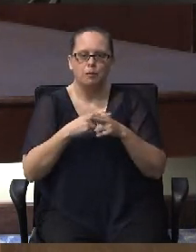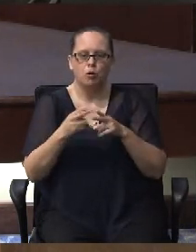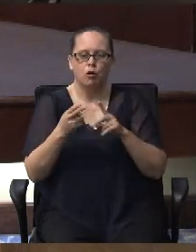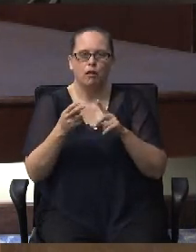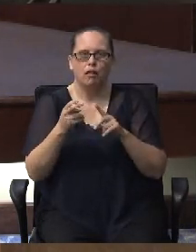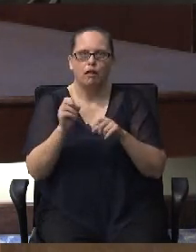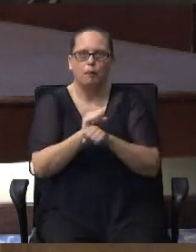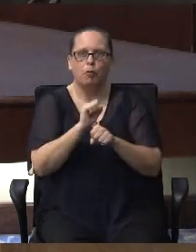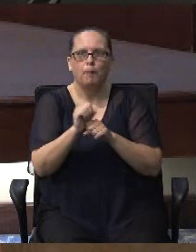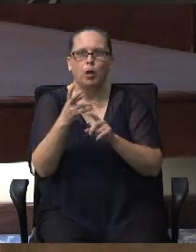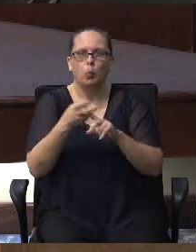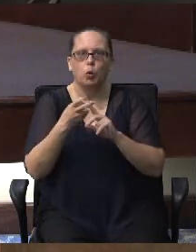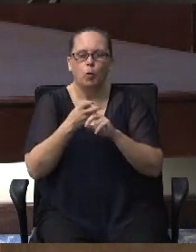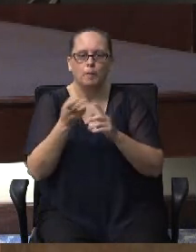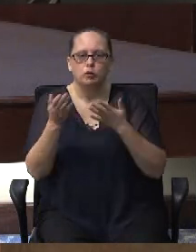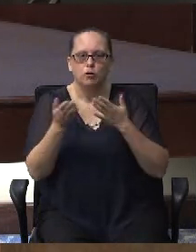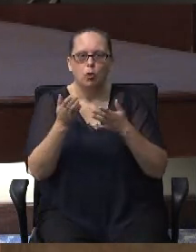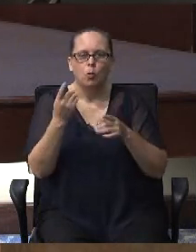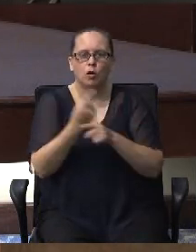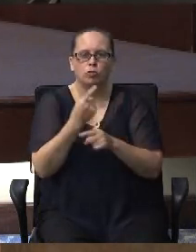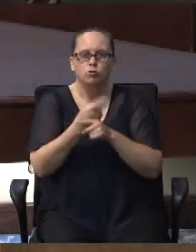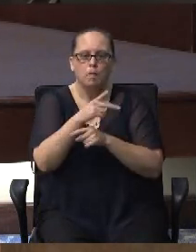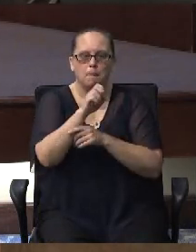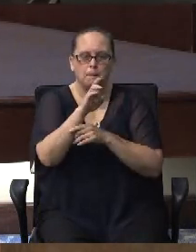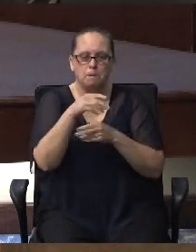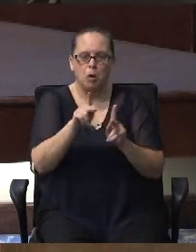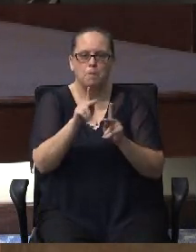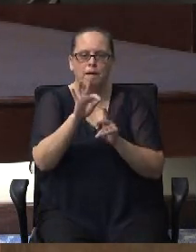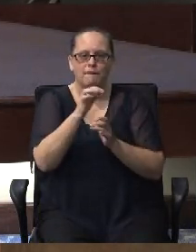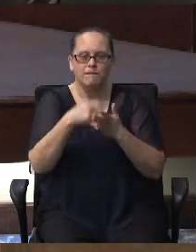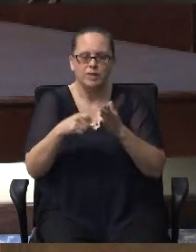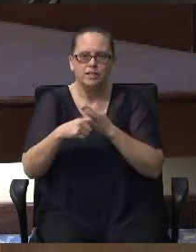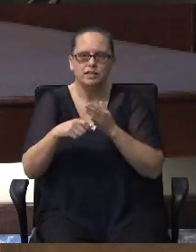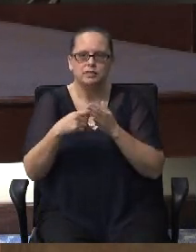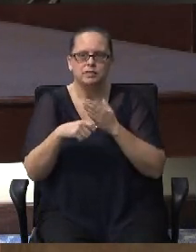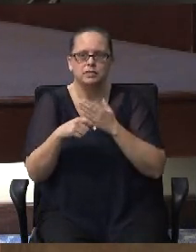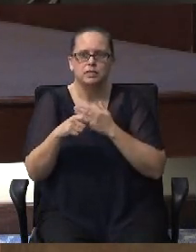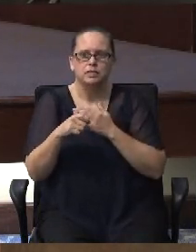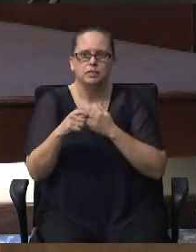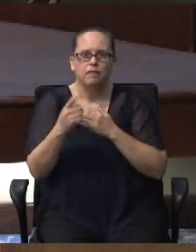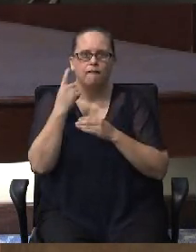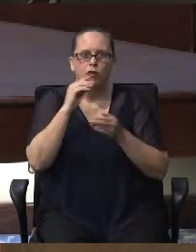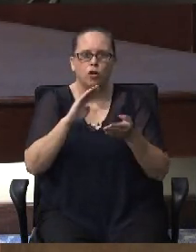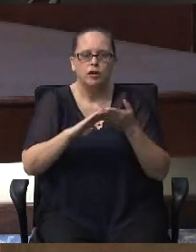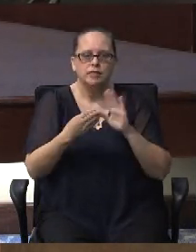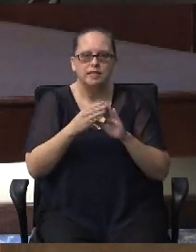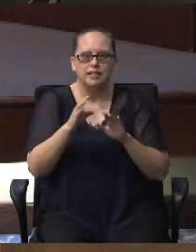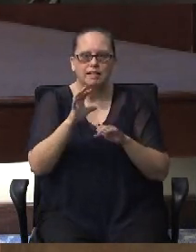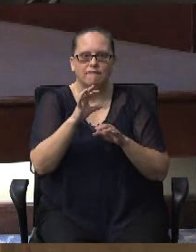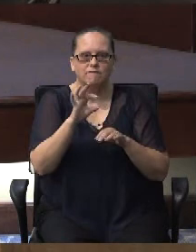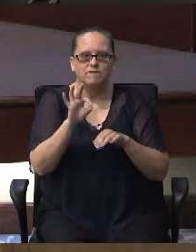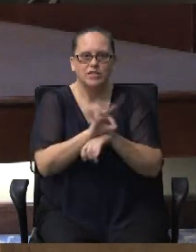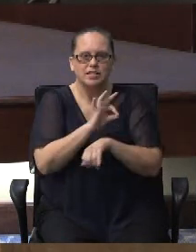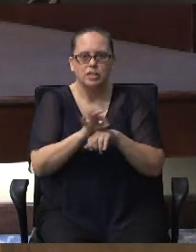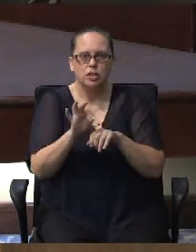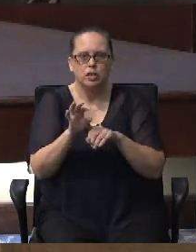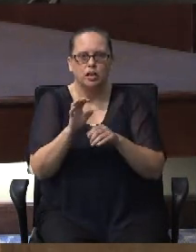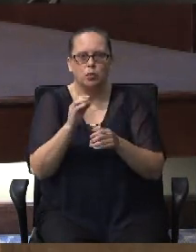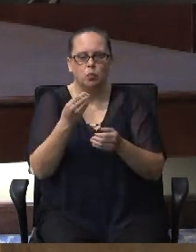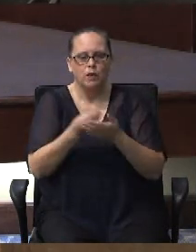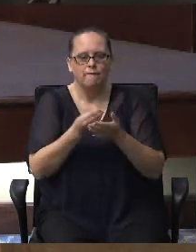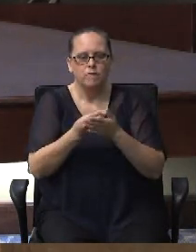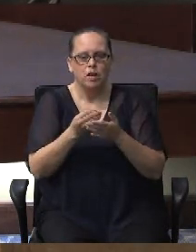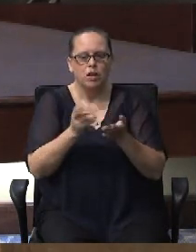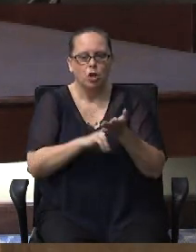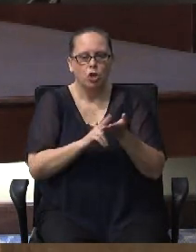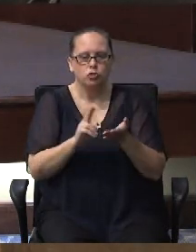services, regulatory permit fees, utility services for city facilities and operations, approved refund contracts,